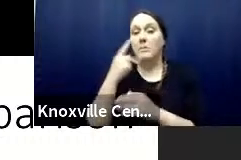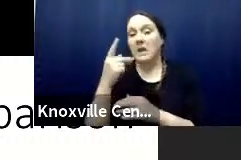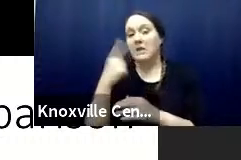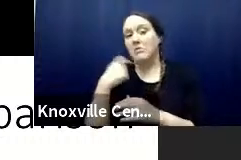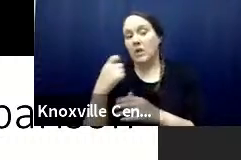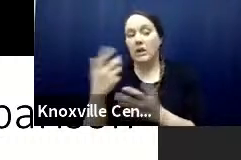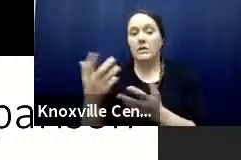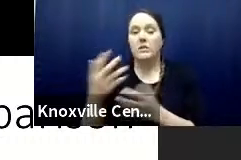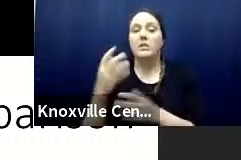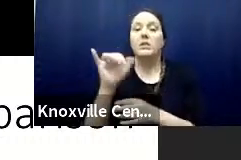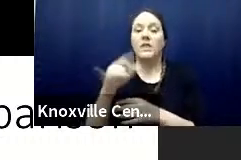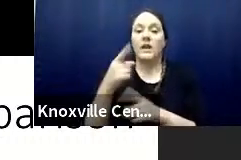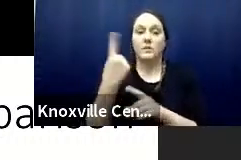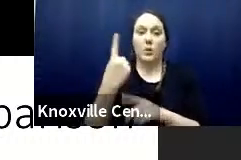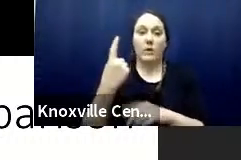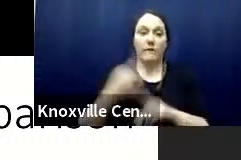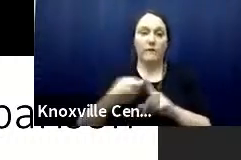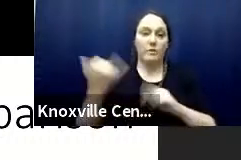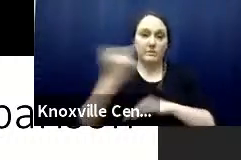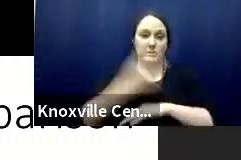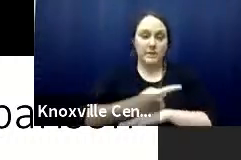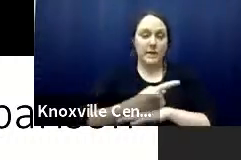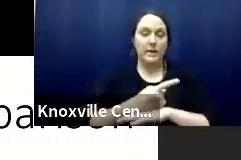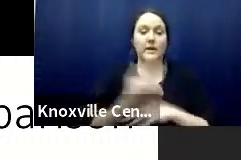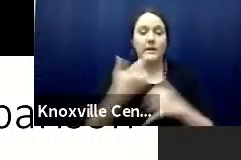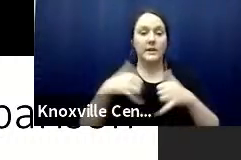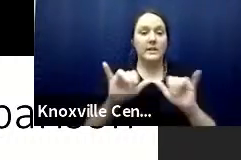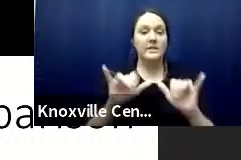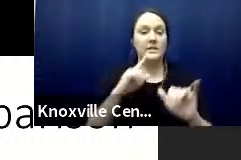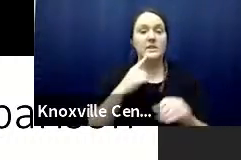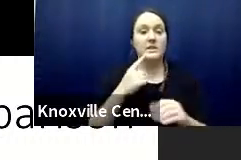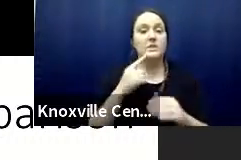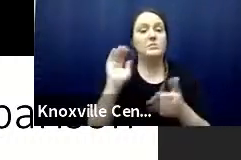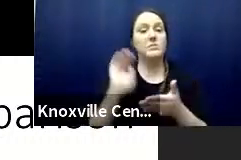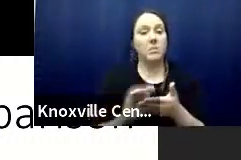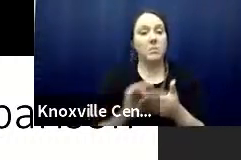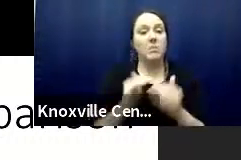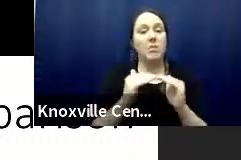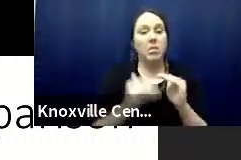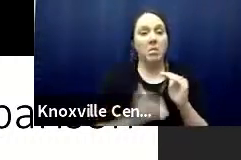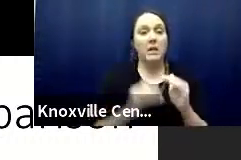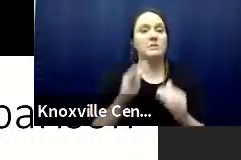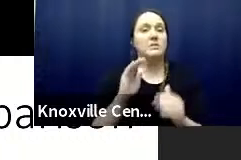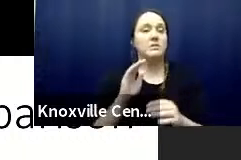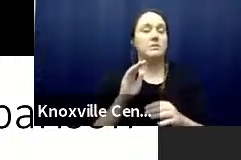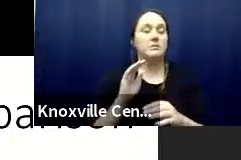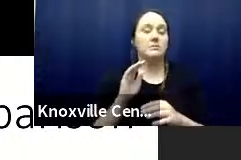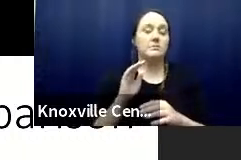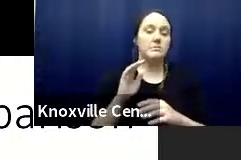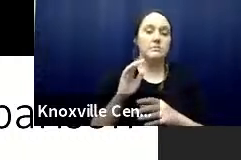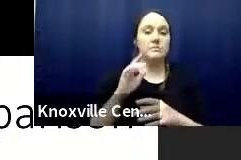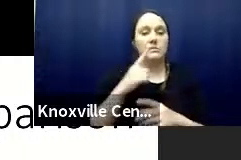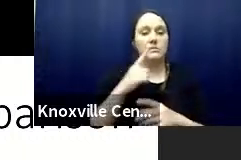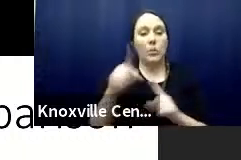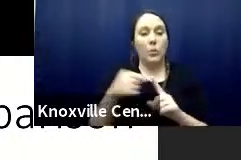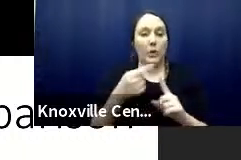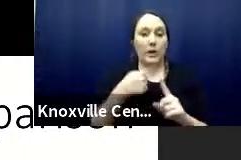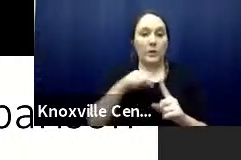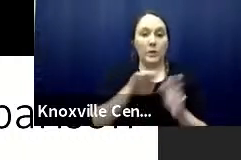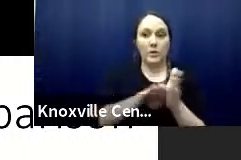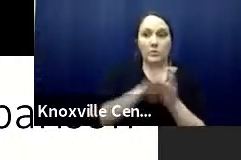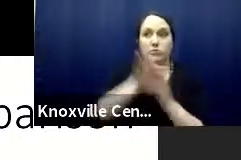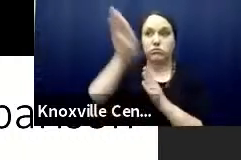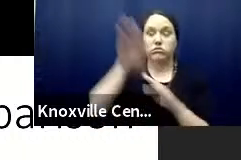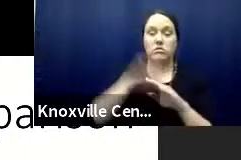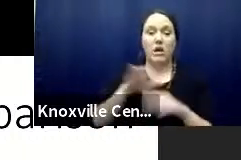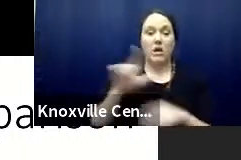which is the one from today. Still significantly less than when we were truly on the way up on the